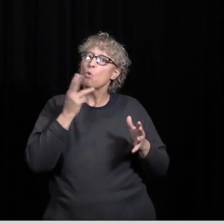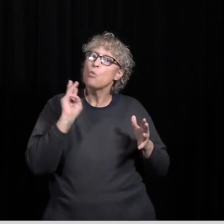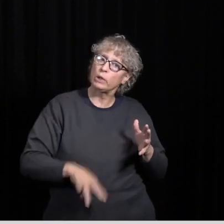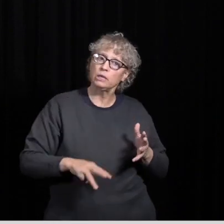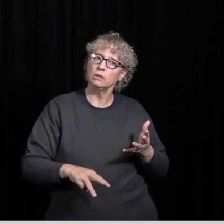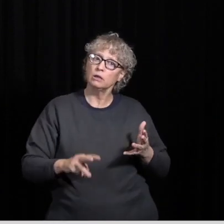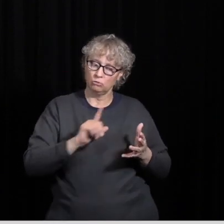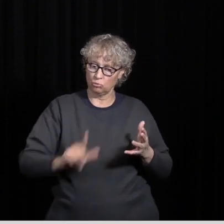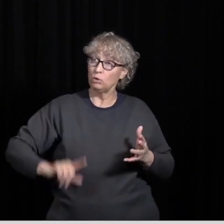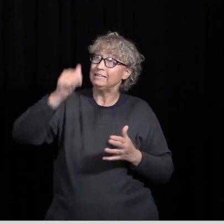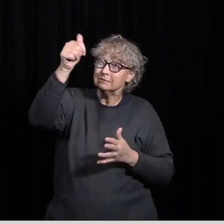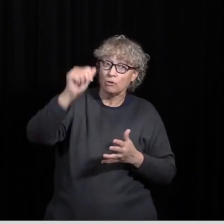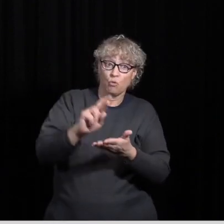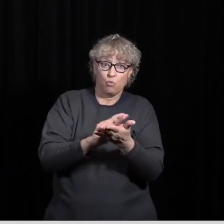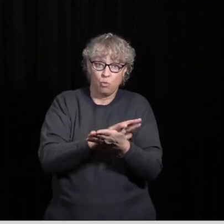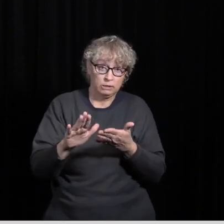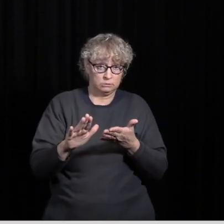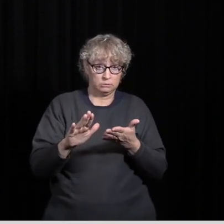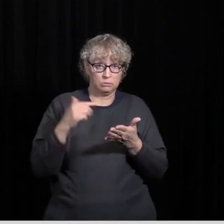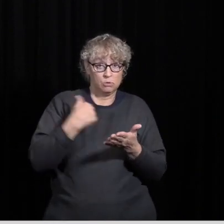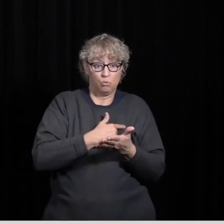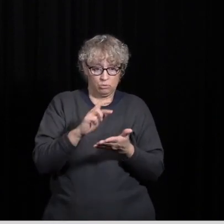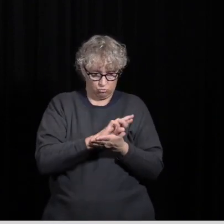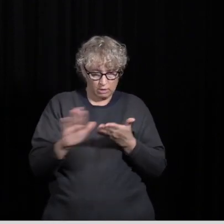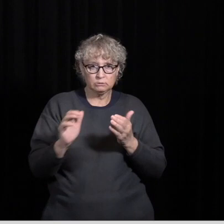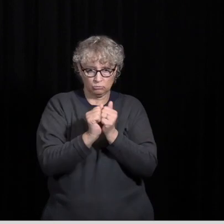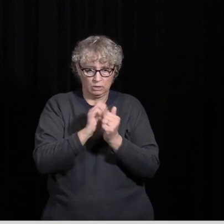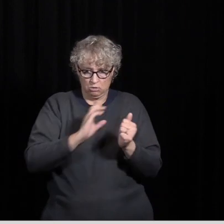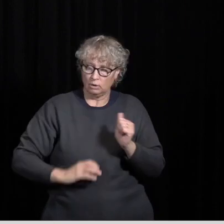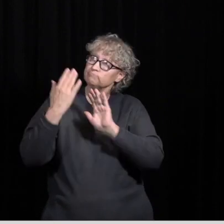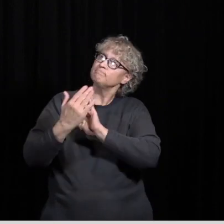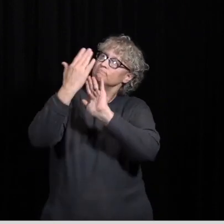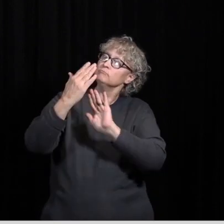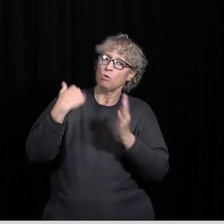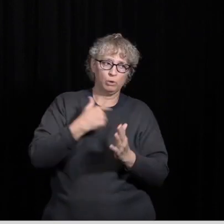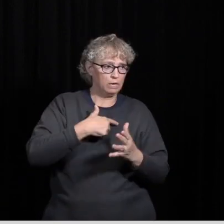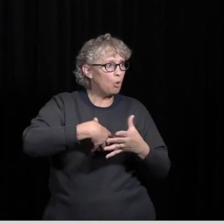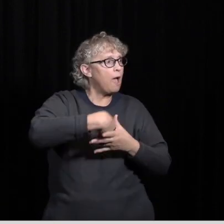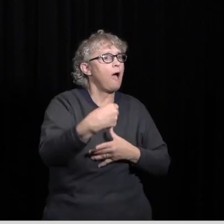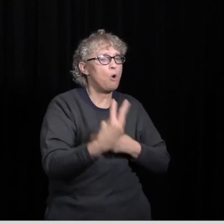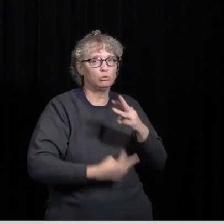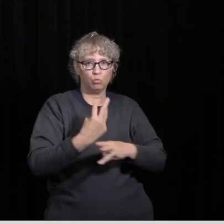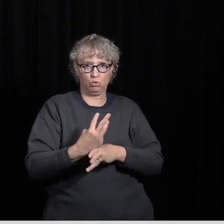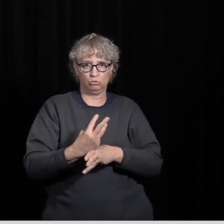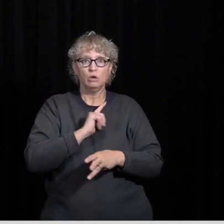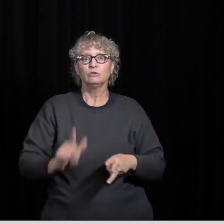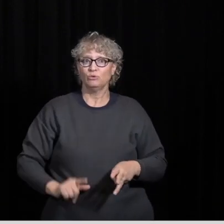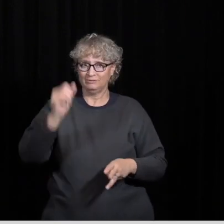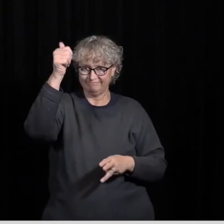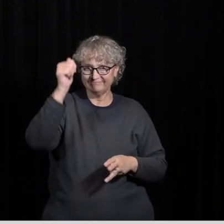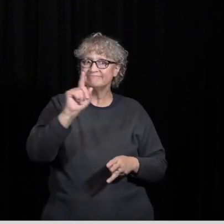wicked. The Lord is righteous. So when we, as righteous in Christ before God, go out into the world, we know that the Lord